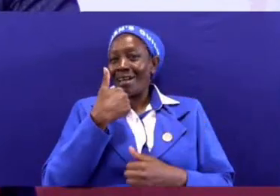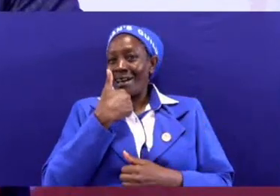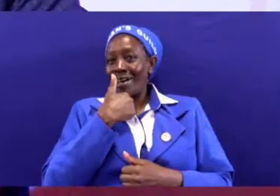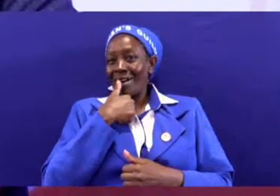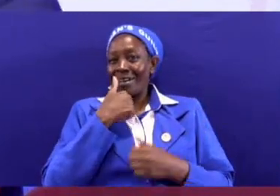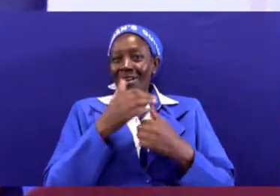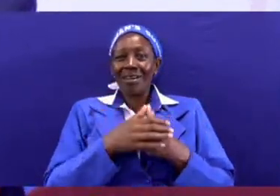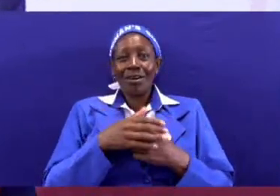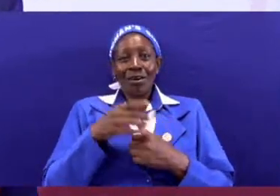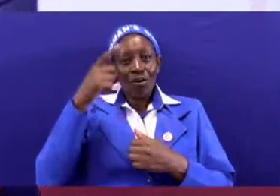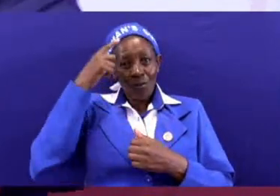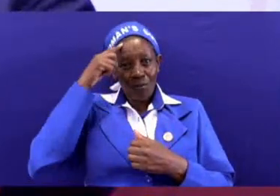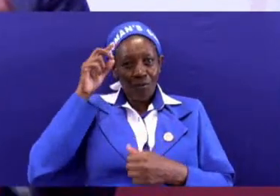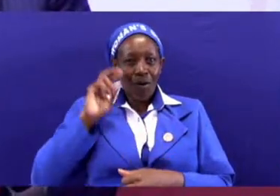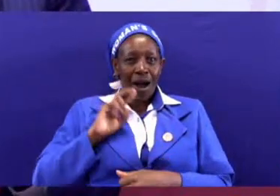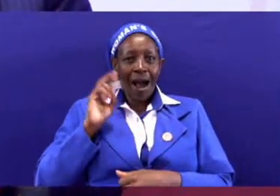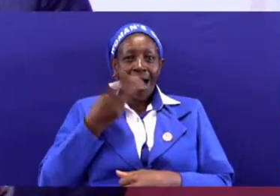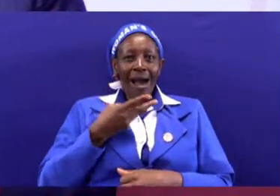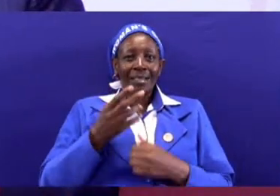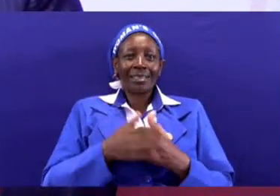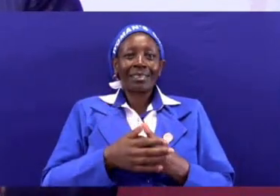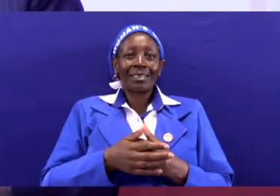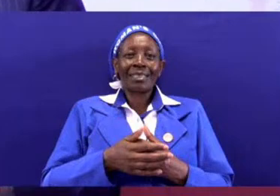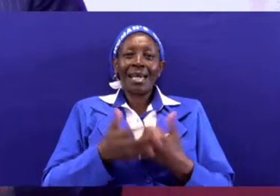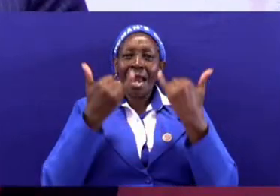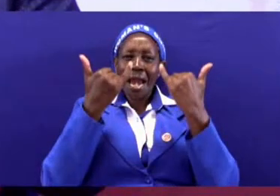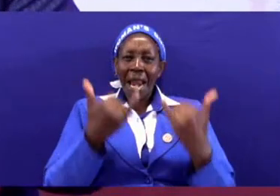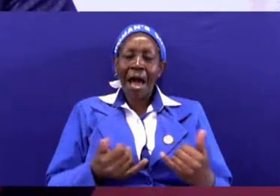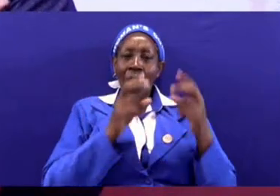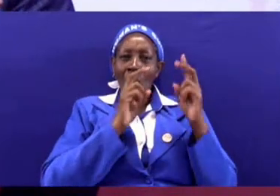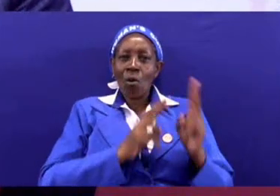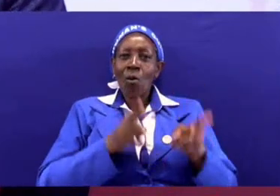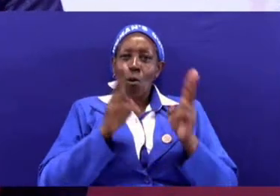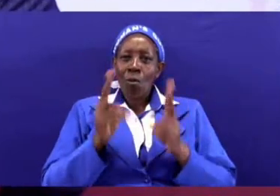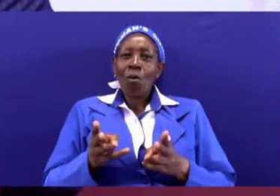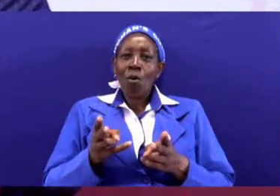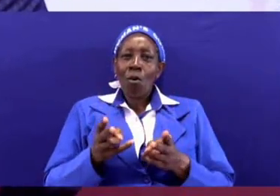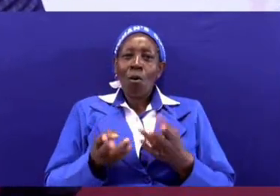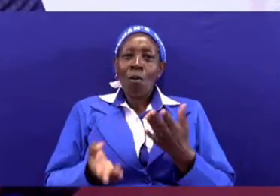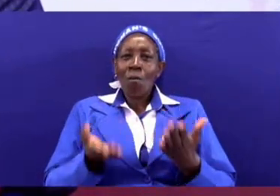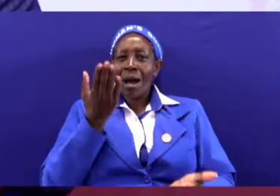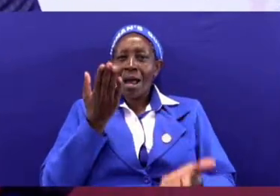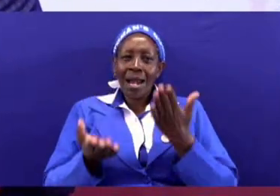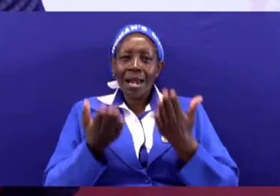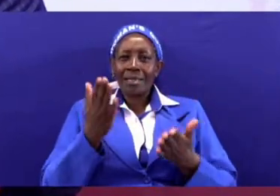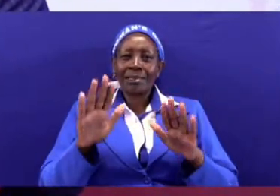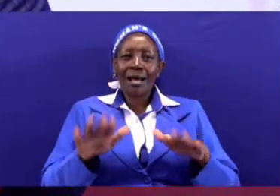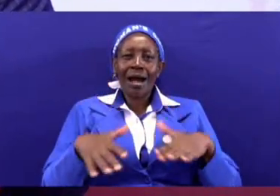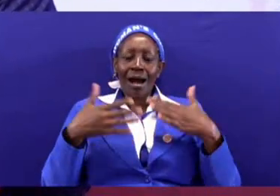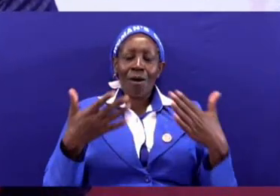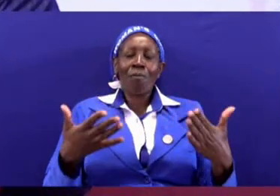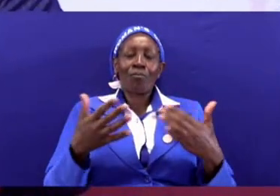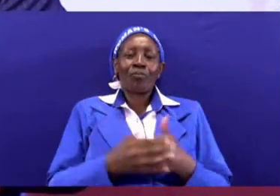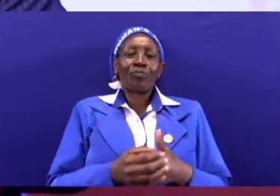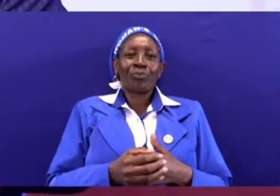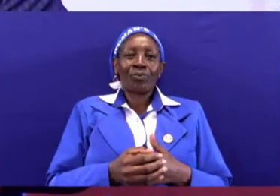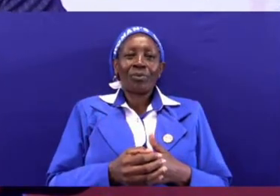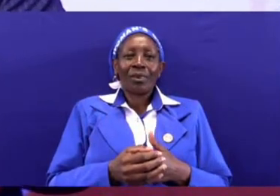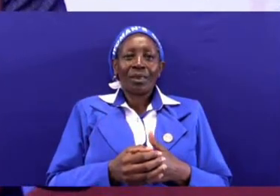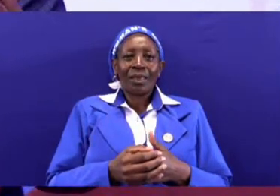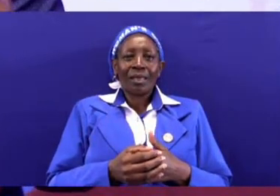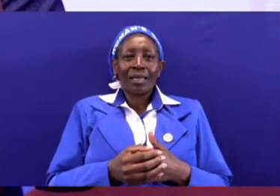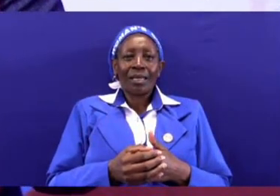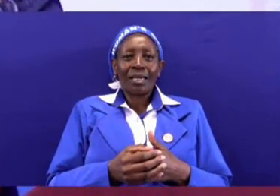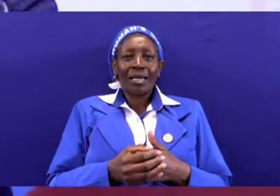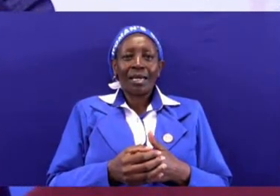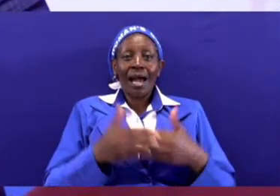us? Because now that has become a tradition. How do we balance tradition and ministry innovation? There are